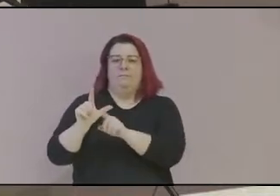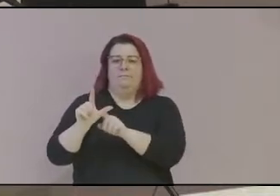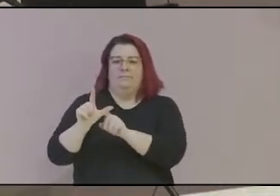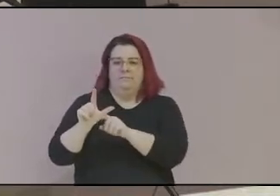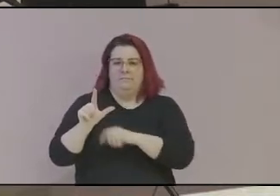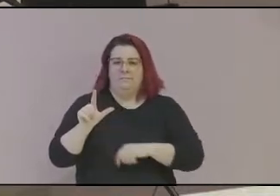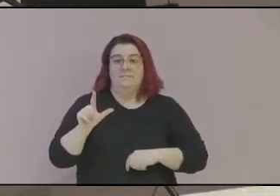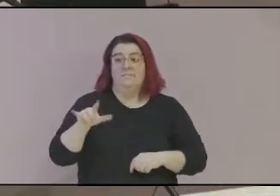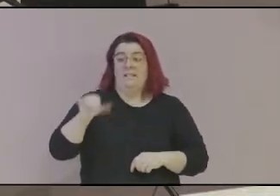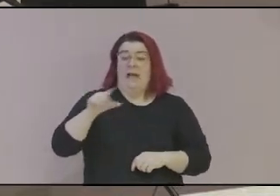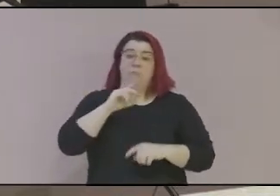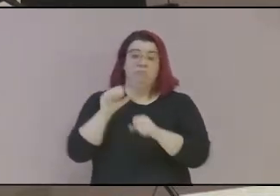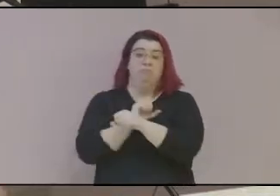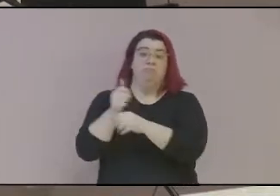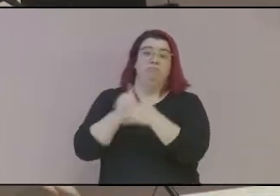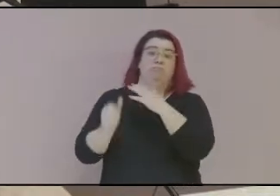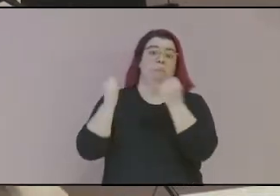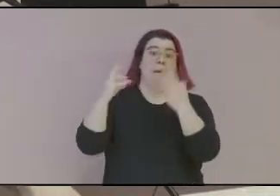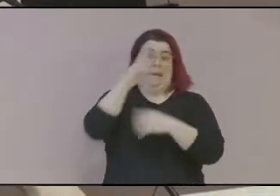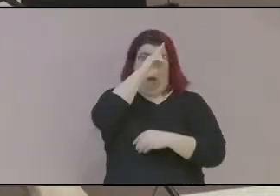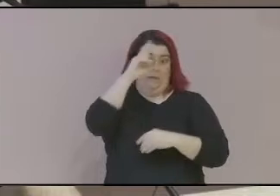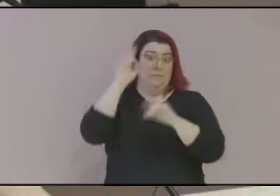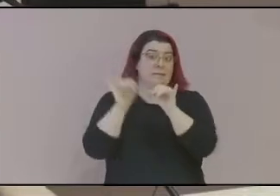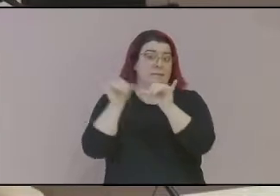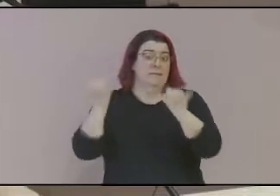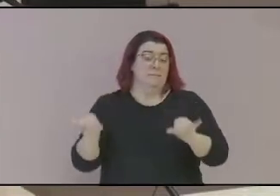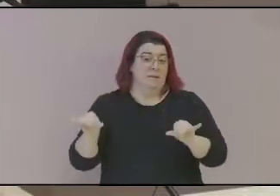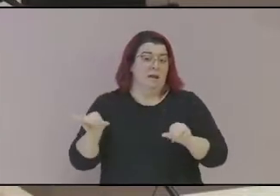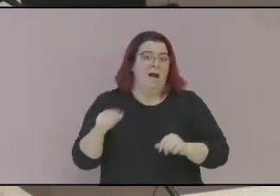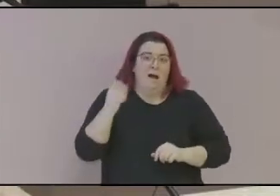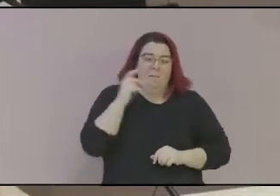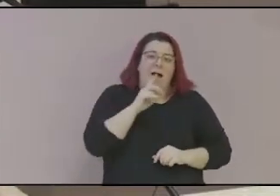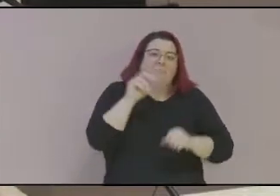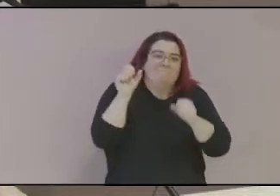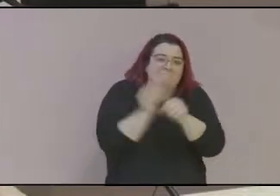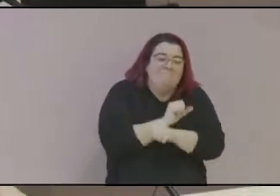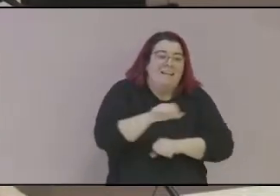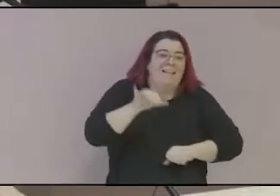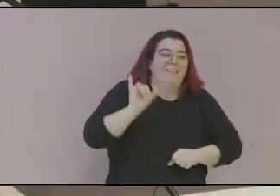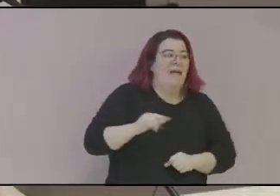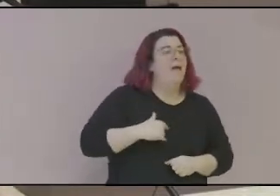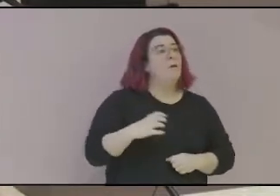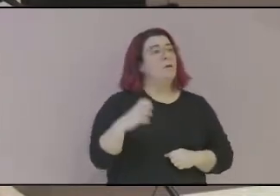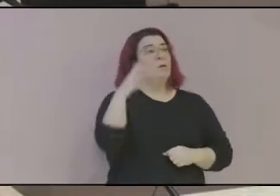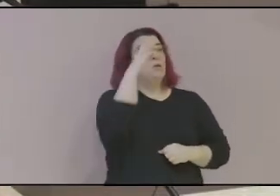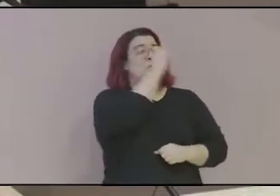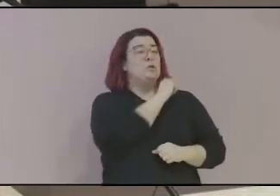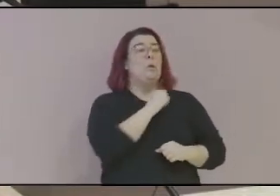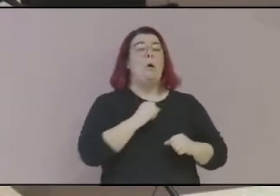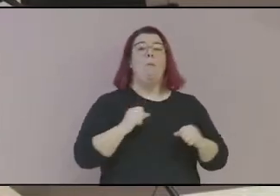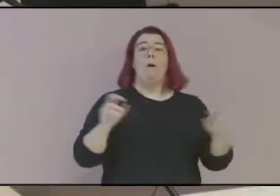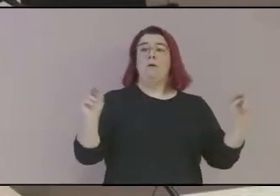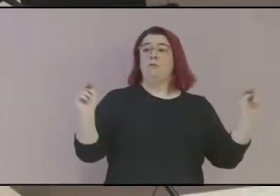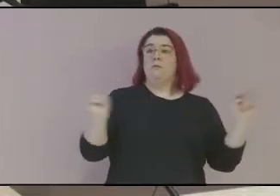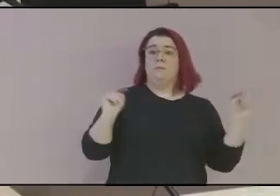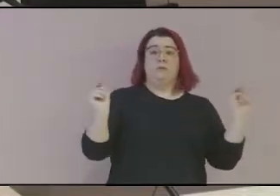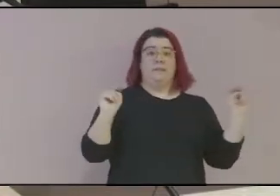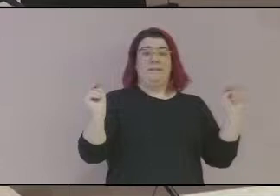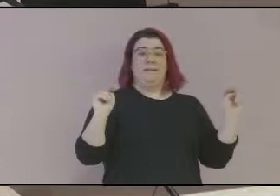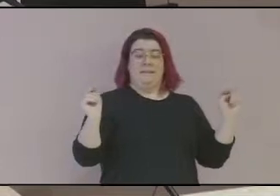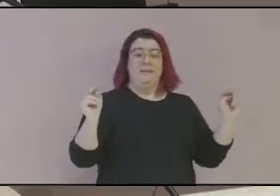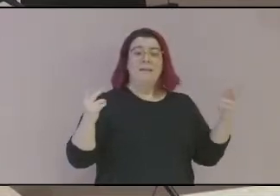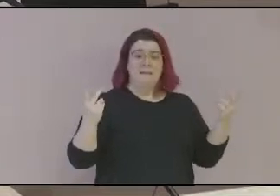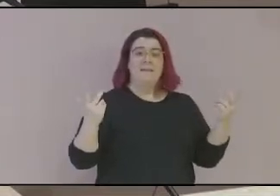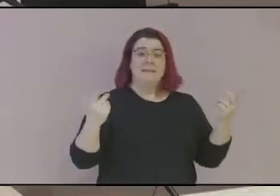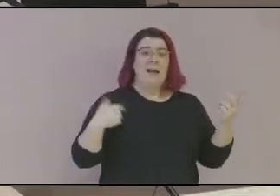other history. But it was precisely the seeming objectivity or non-objectivity of SOFA scoring and